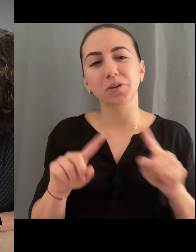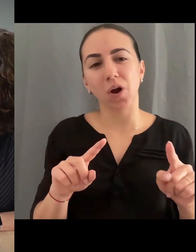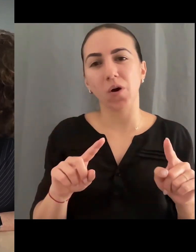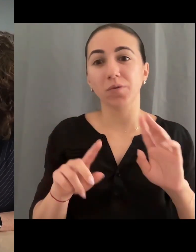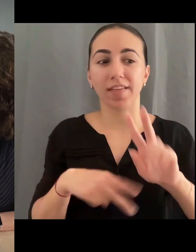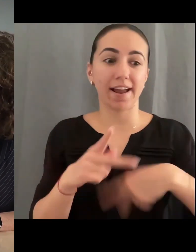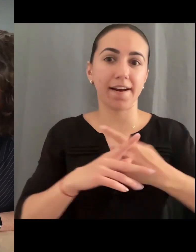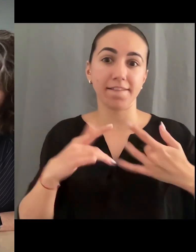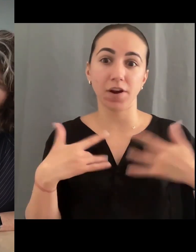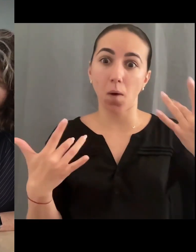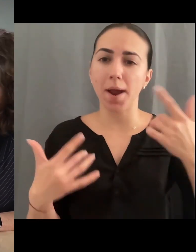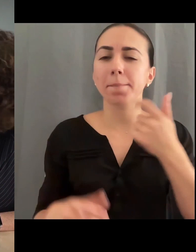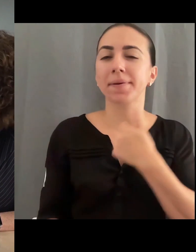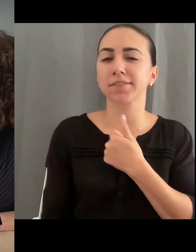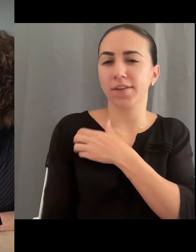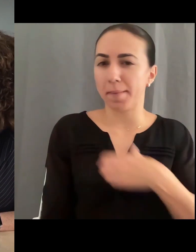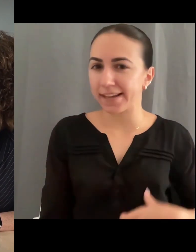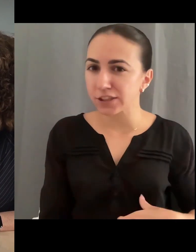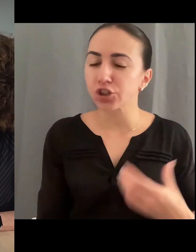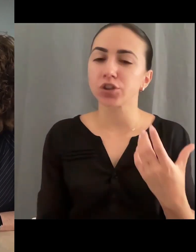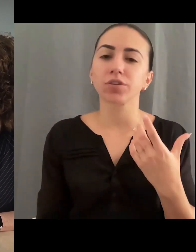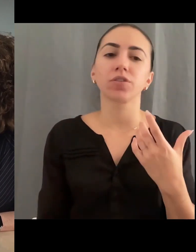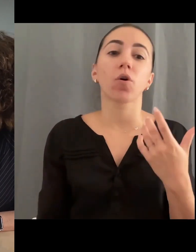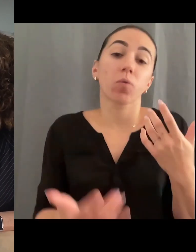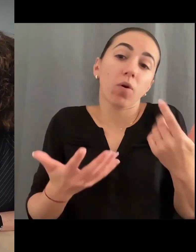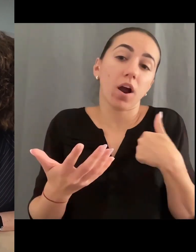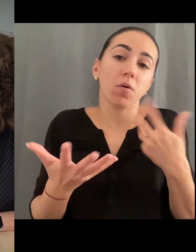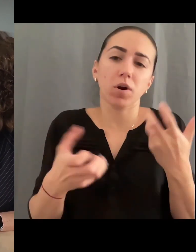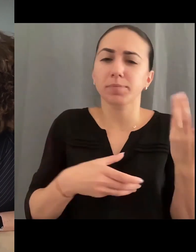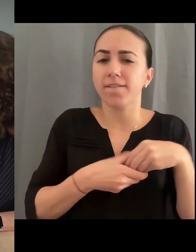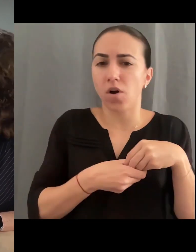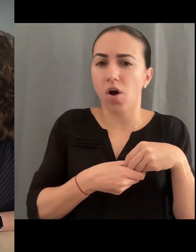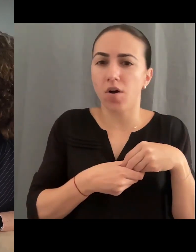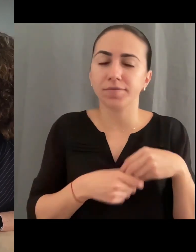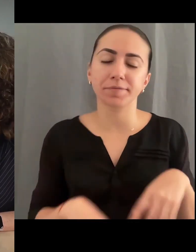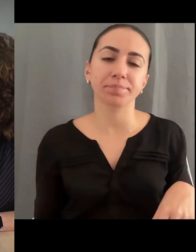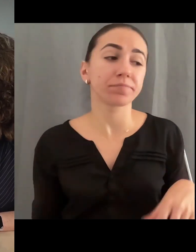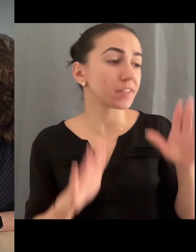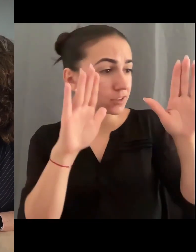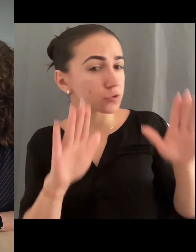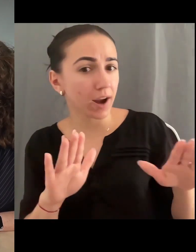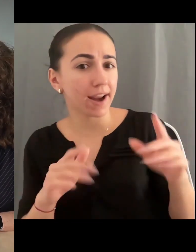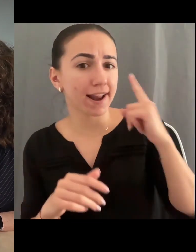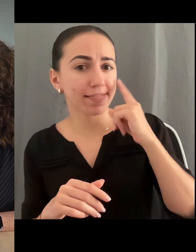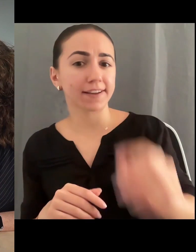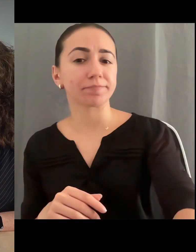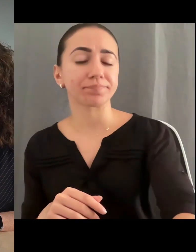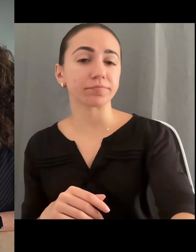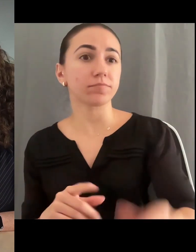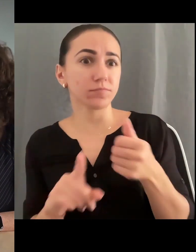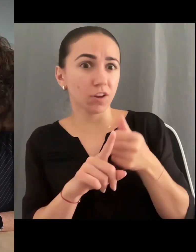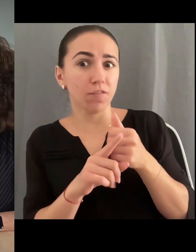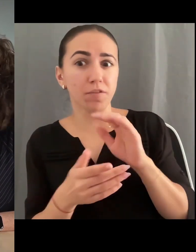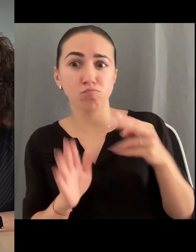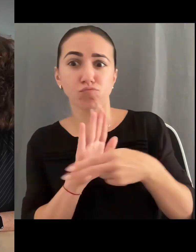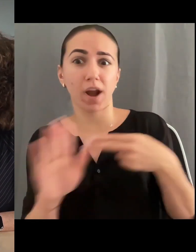that because I'm an ambassador, or we'll go just because we want to participate and want our kids to participate. That's awesome. And I think just you being a